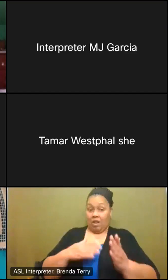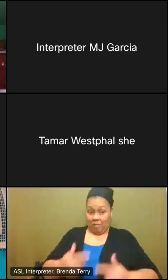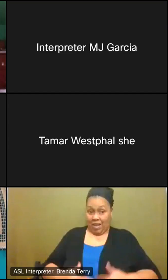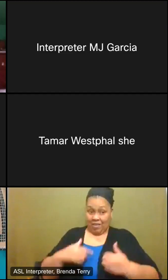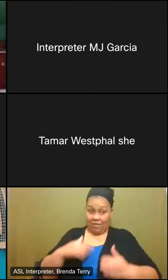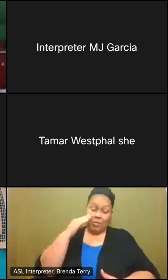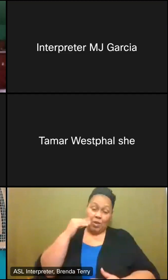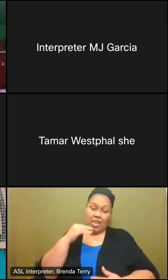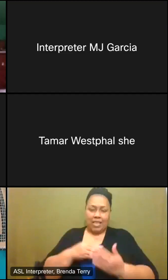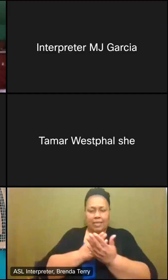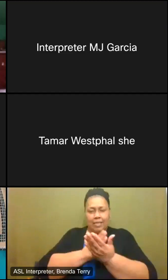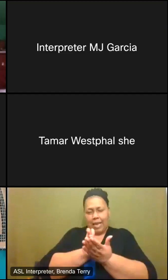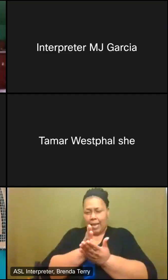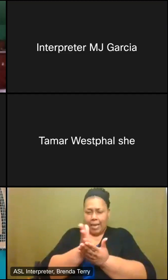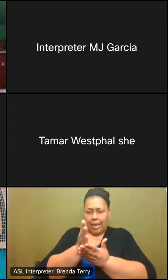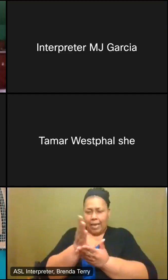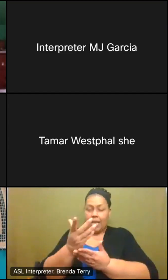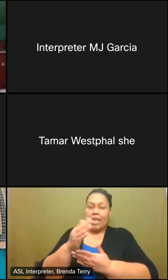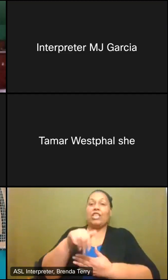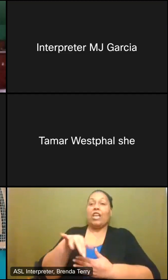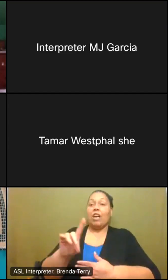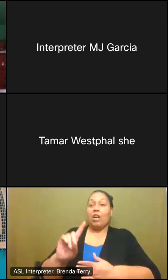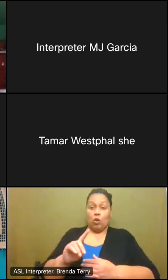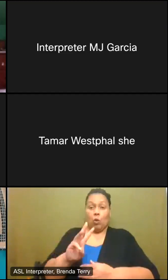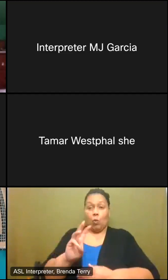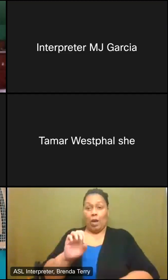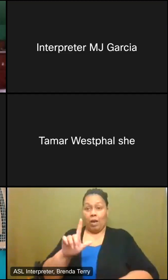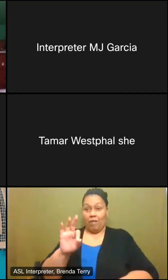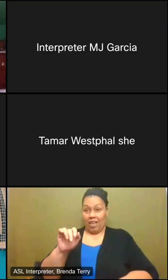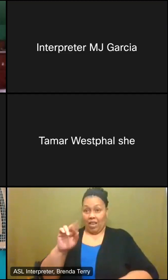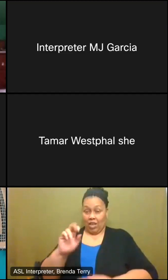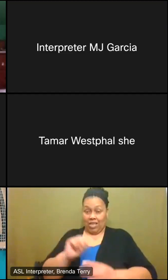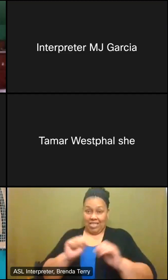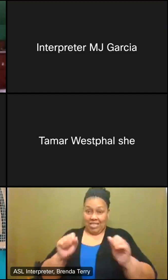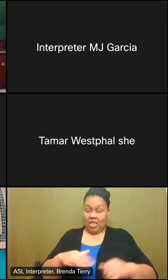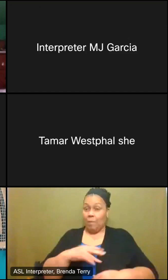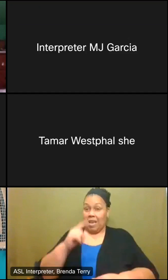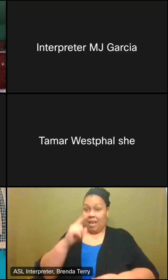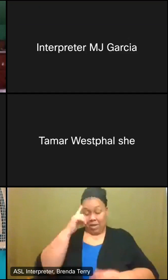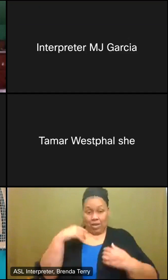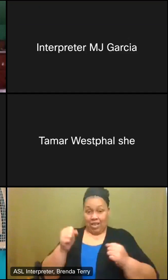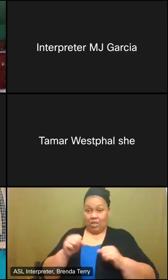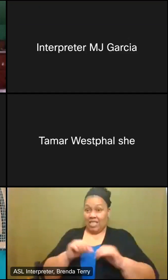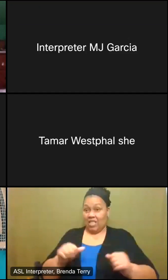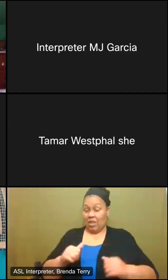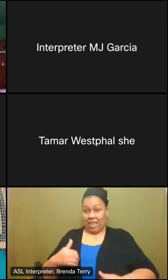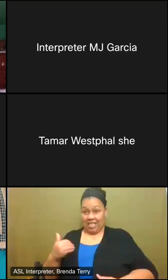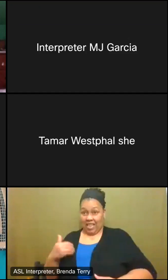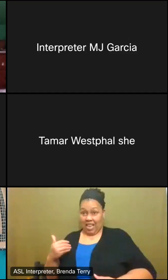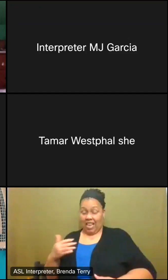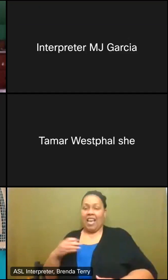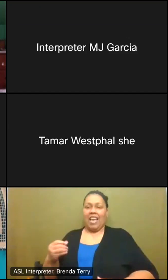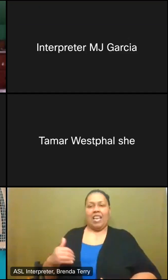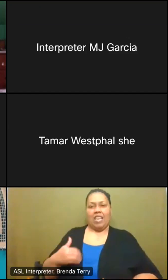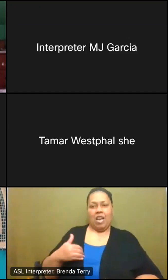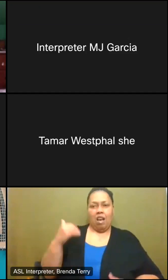is navigating the child welfare system as well as the mental health system as a young person and as a young adult. So thank